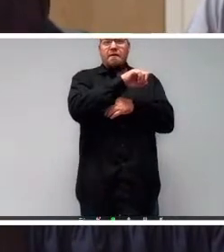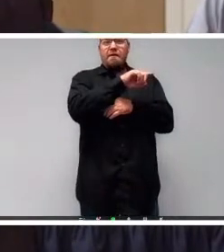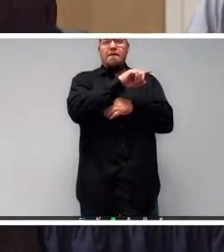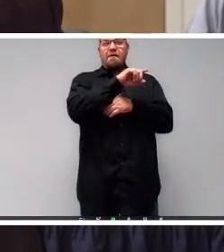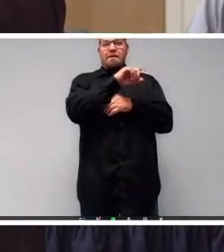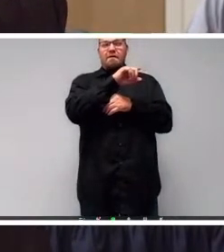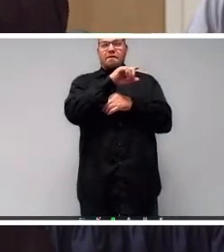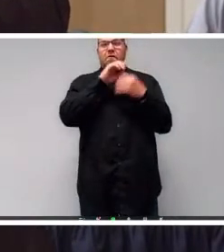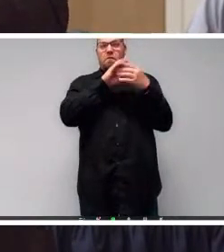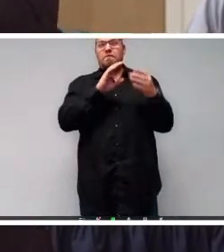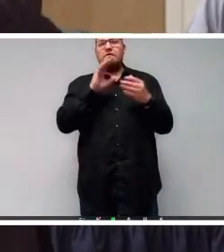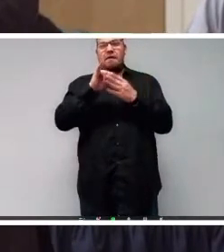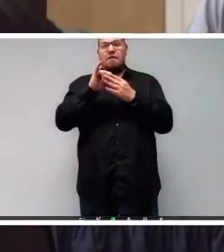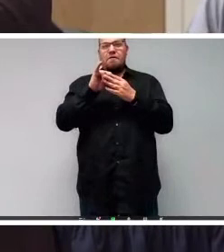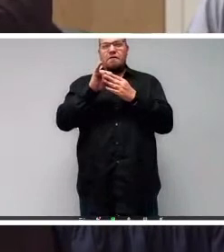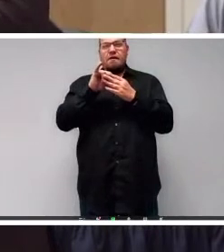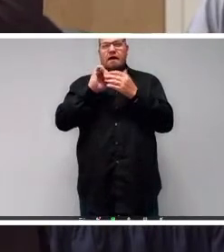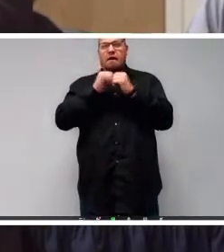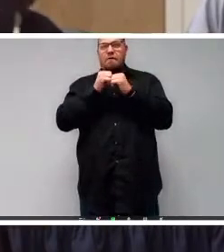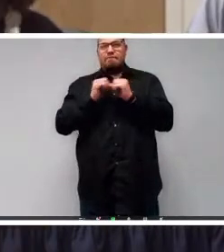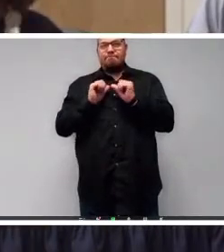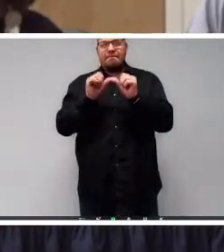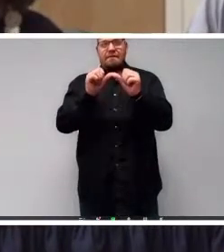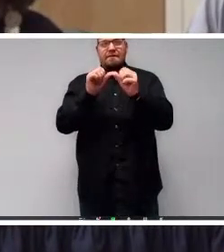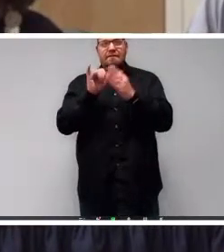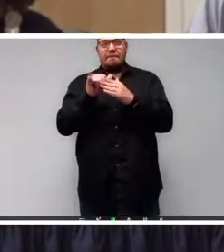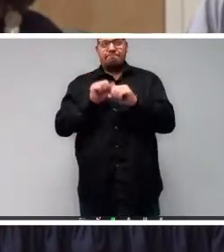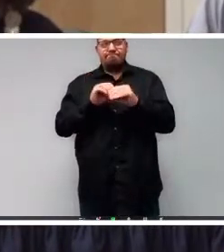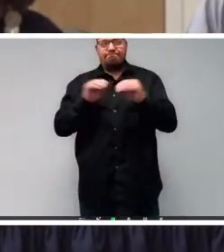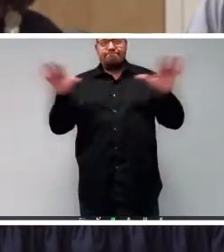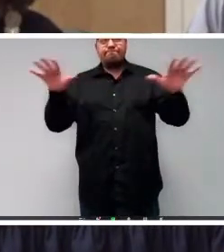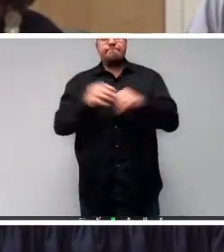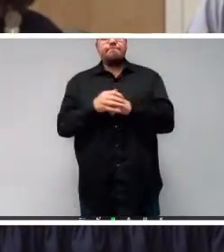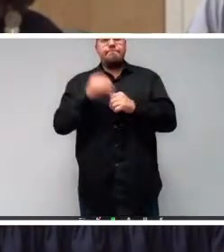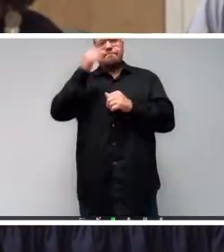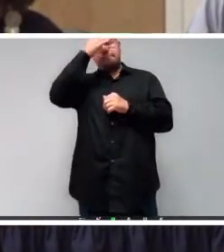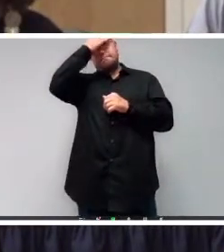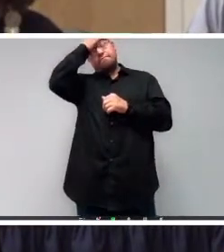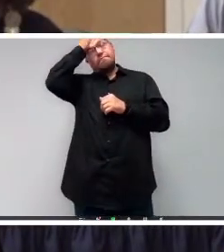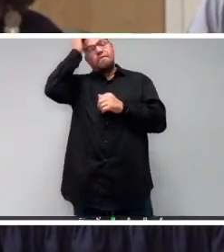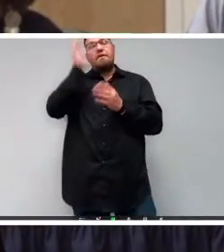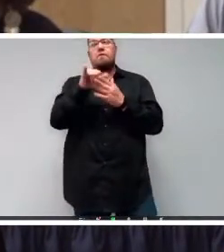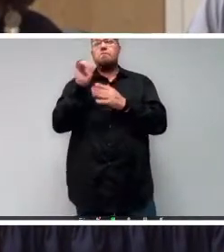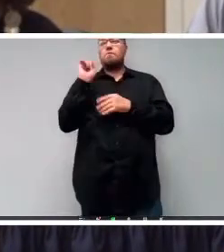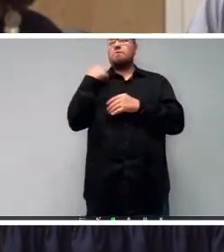of the how you sustain the operations. So that's kind of where we are.